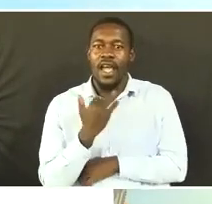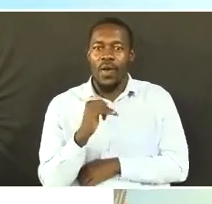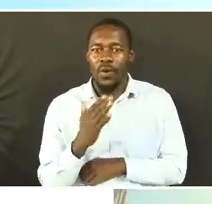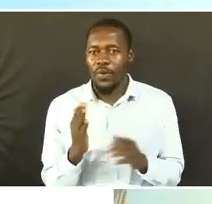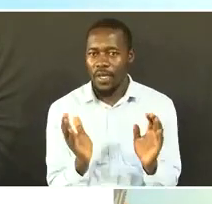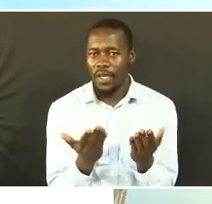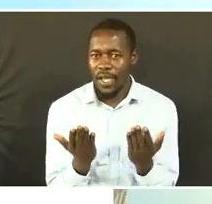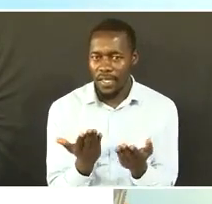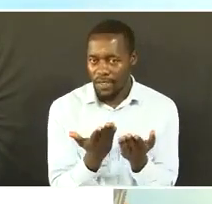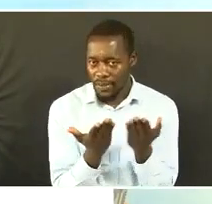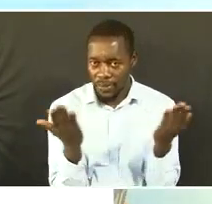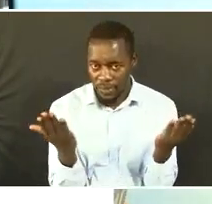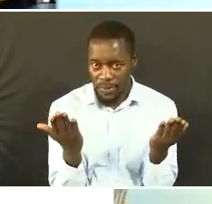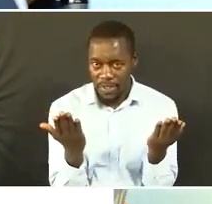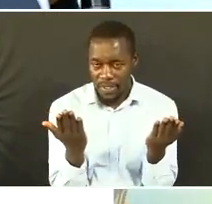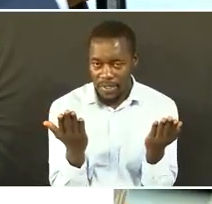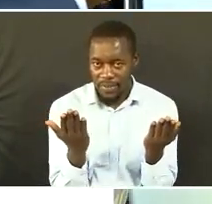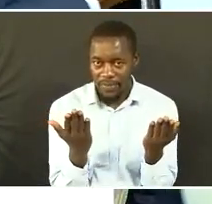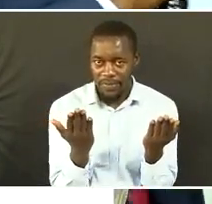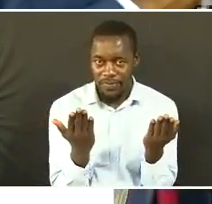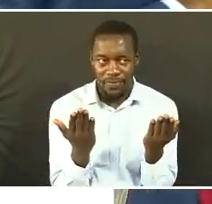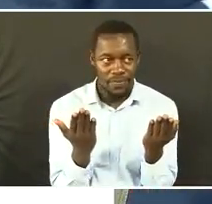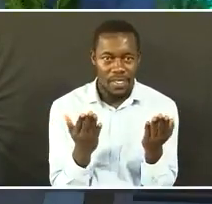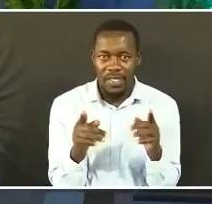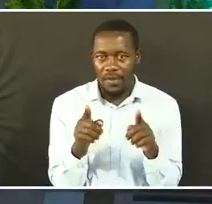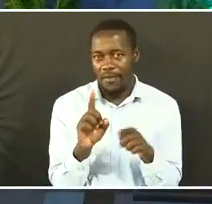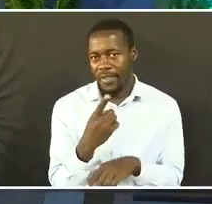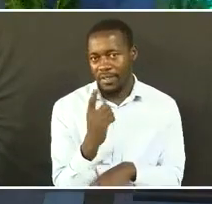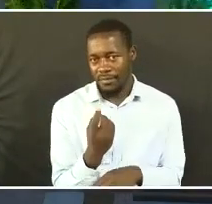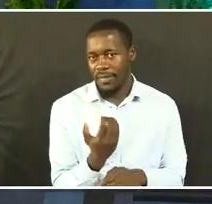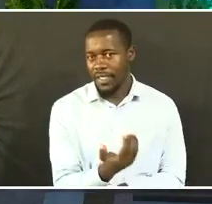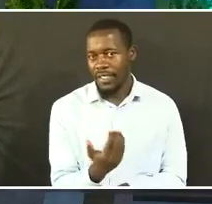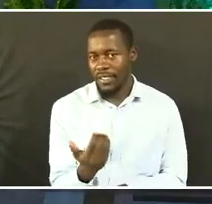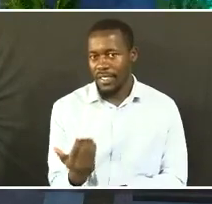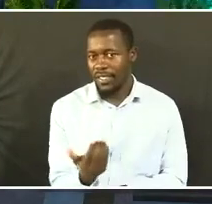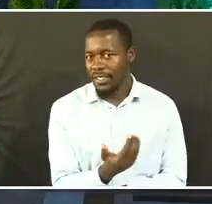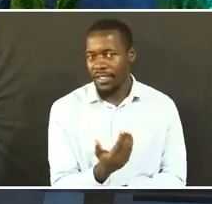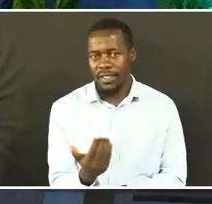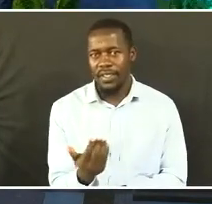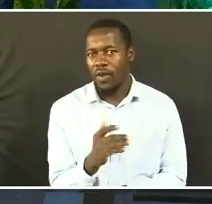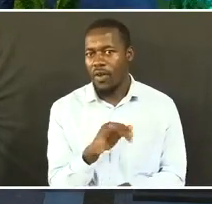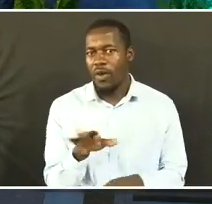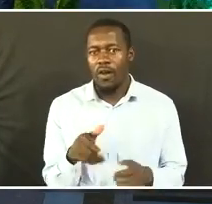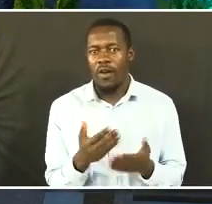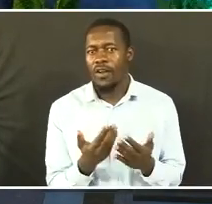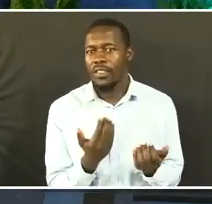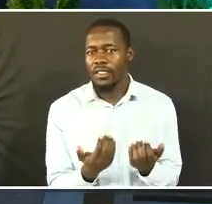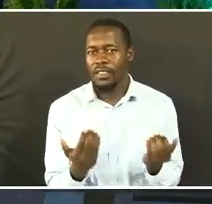I want to indulge children. Watoto, watoto.